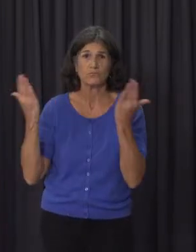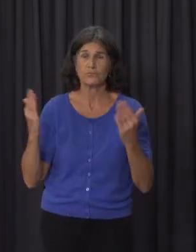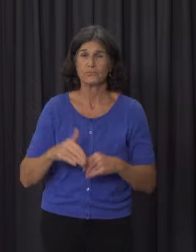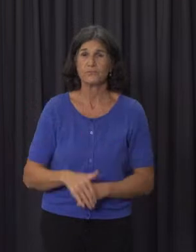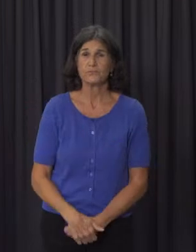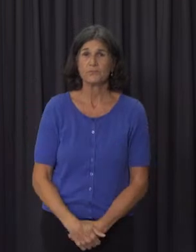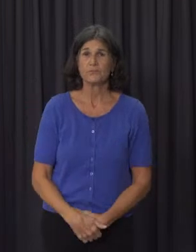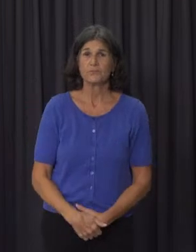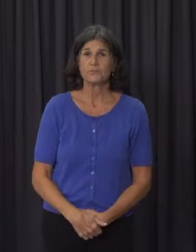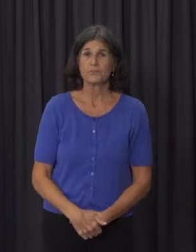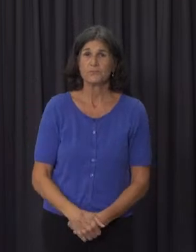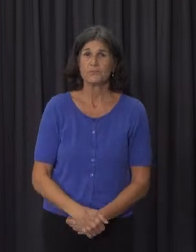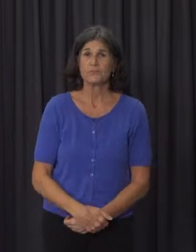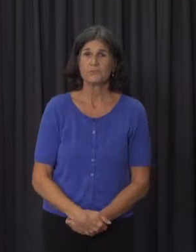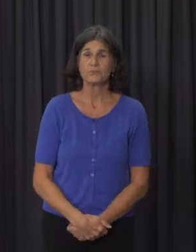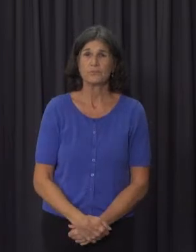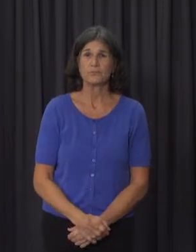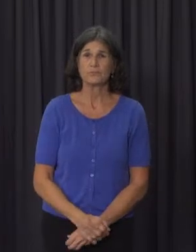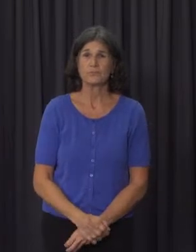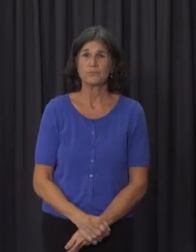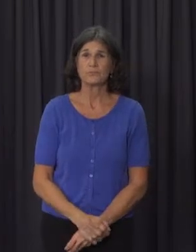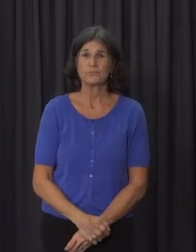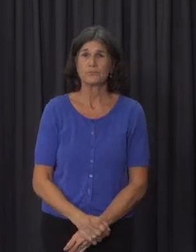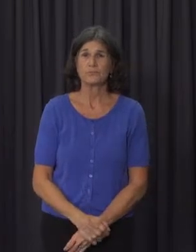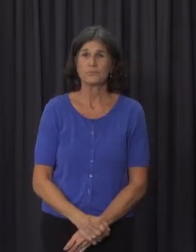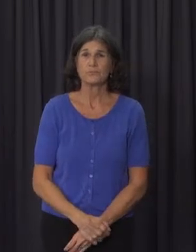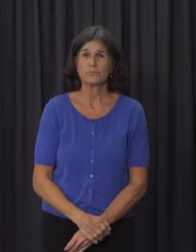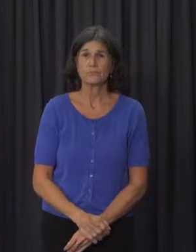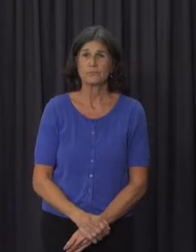Okay. Operator, can you please put through the first caller?